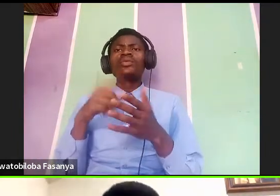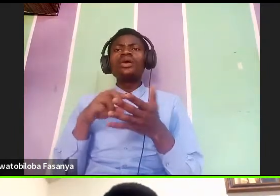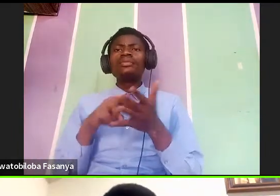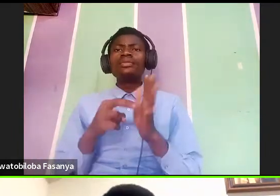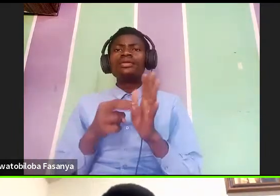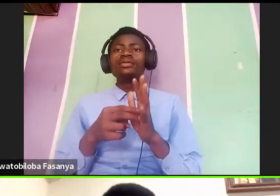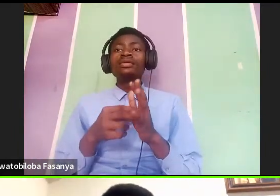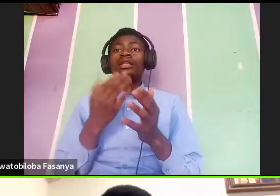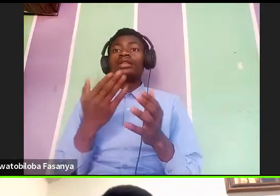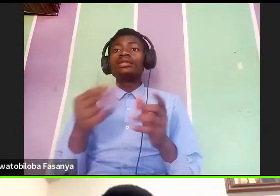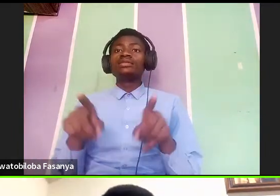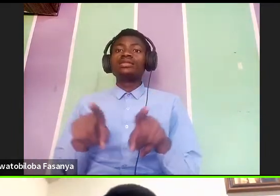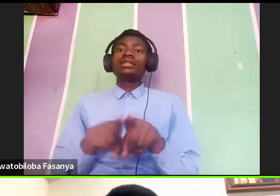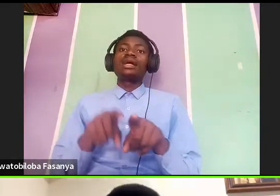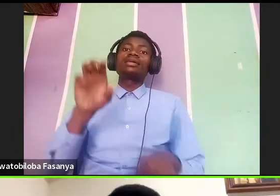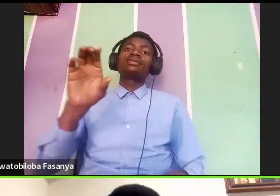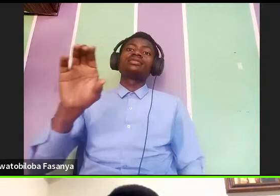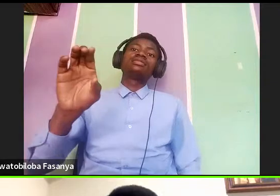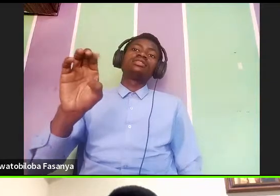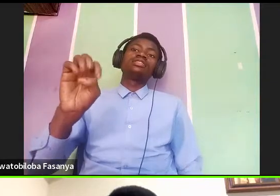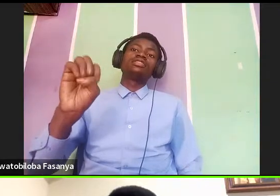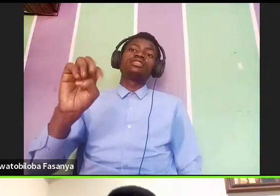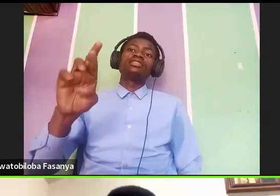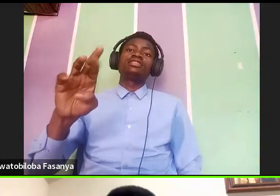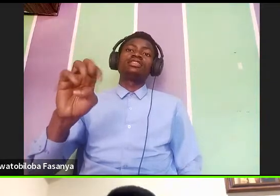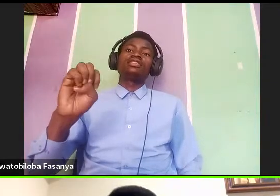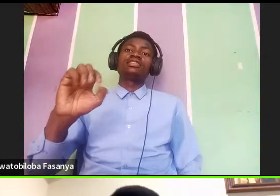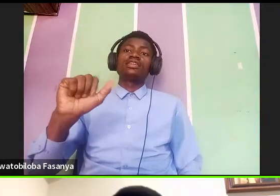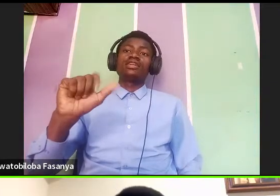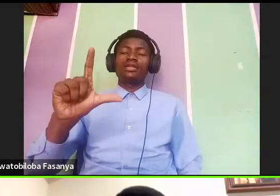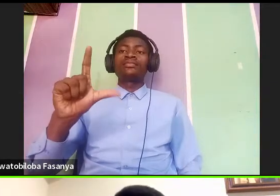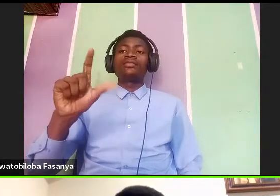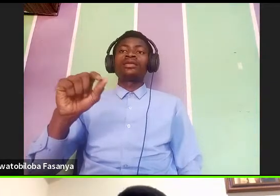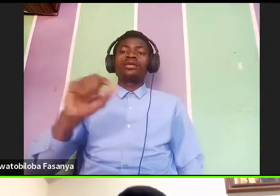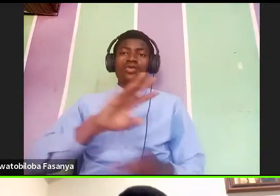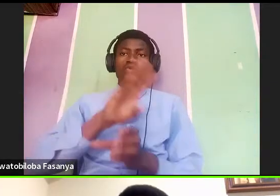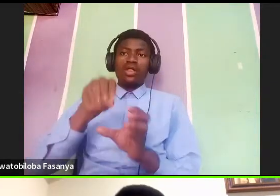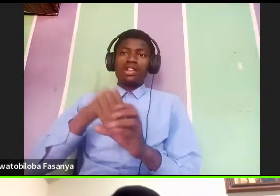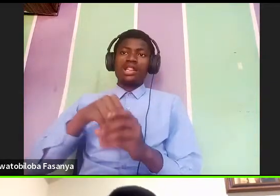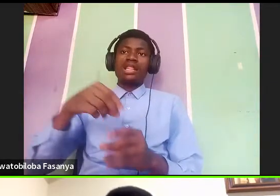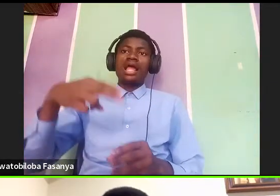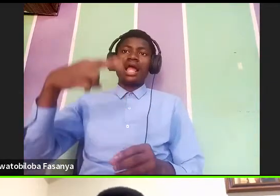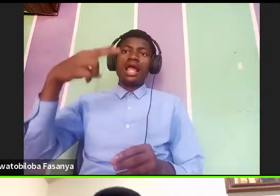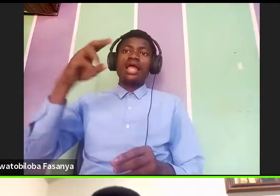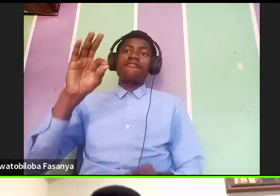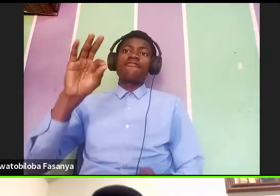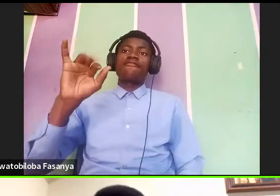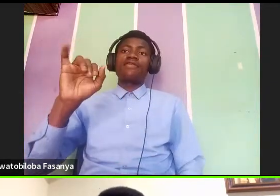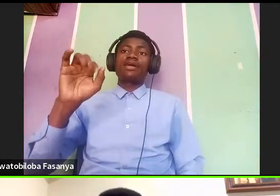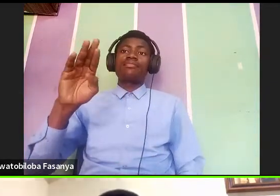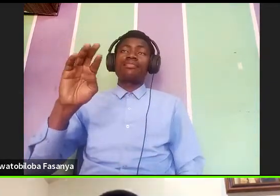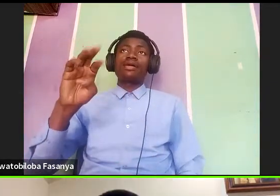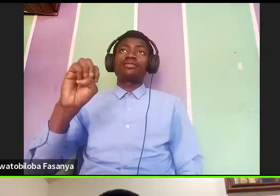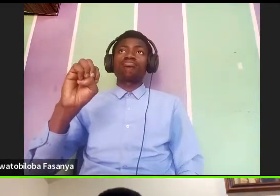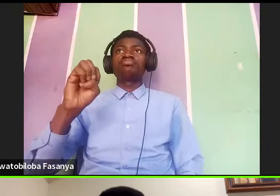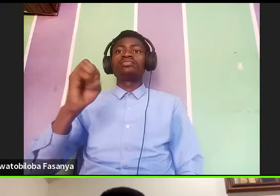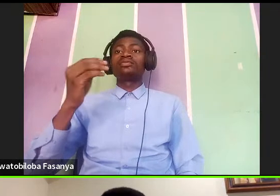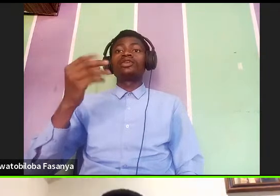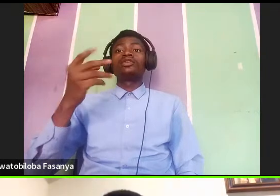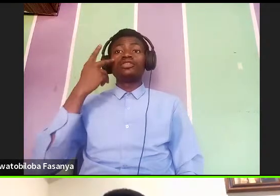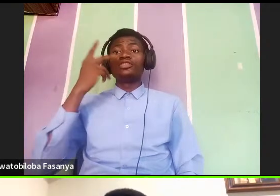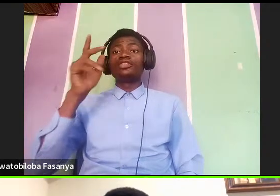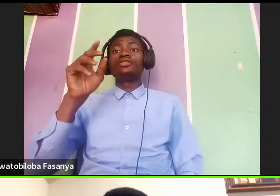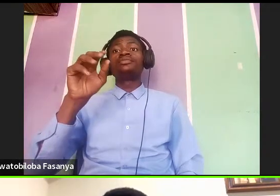cereal, or the cereal food, they really contain high fiber diets, you know, cornflakes, and you see some of them on the boxes, they say